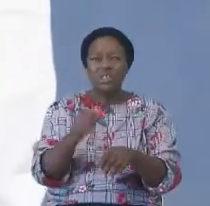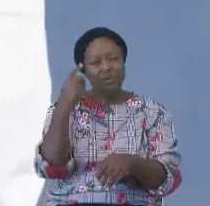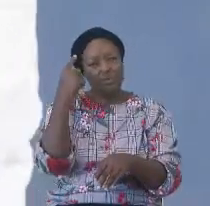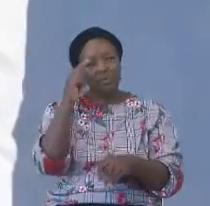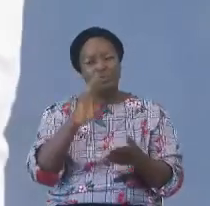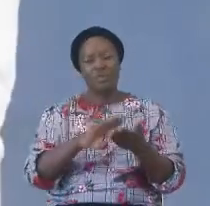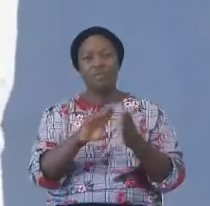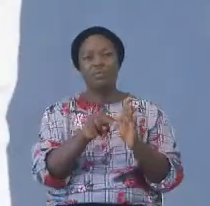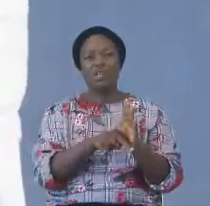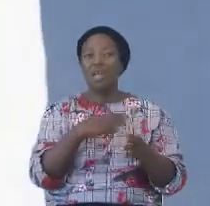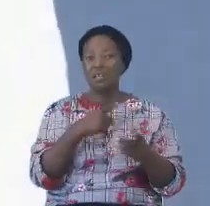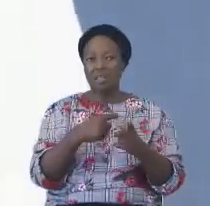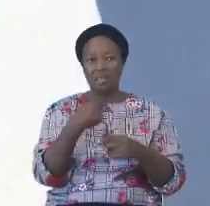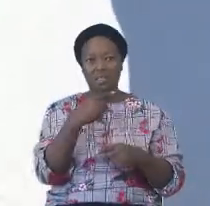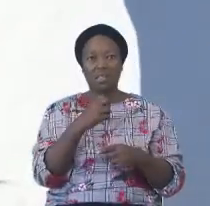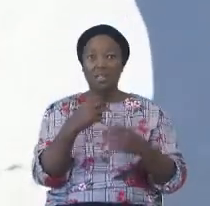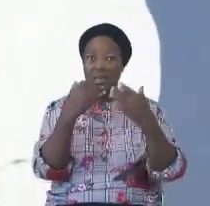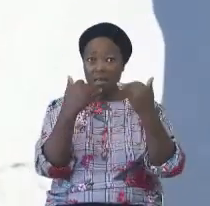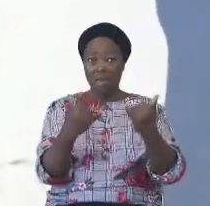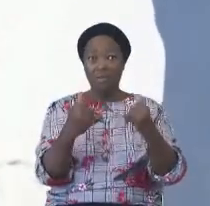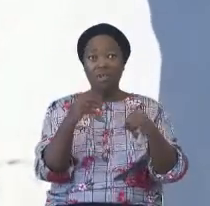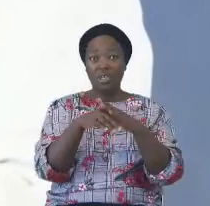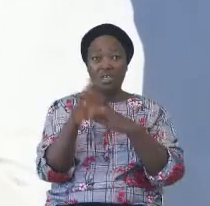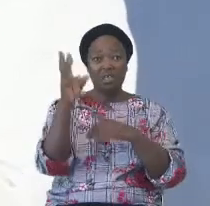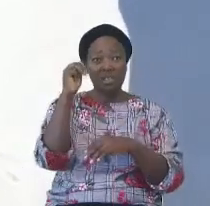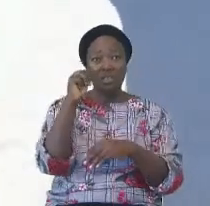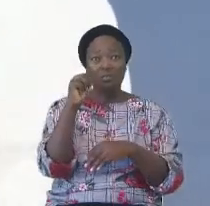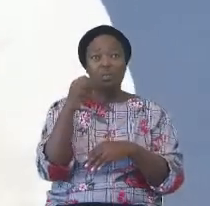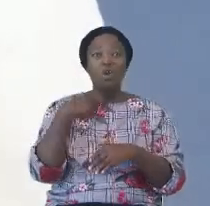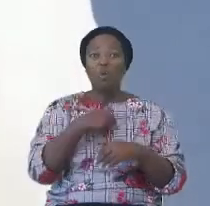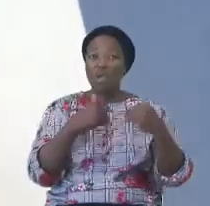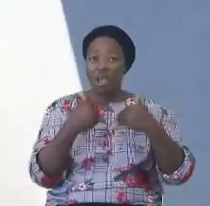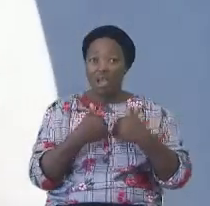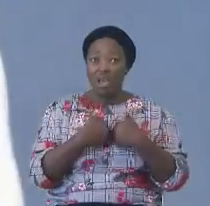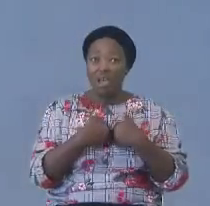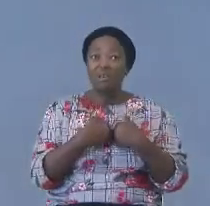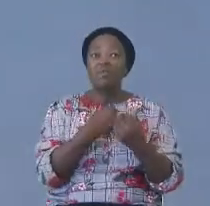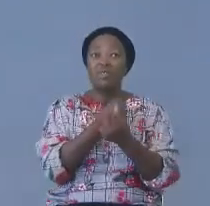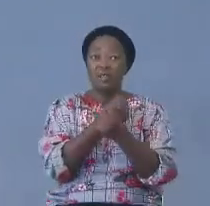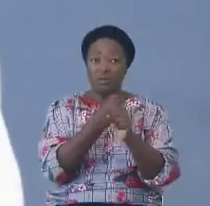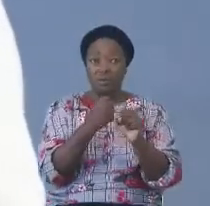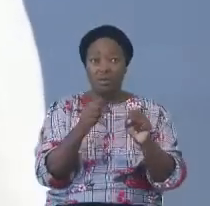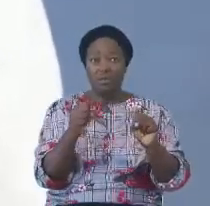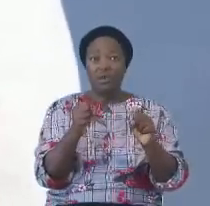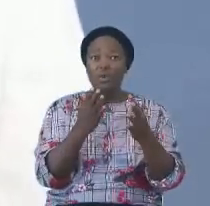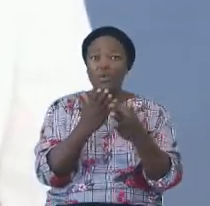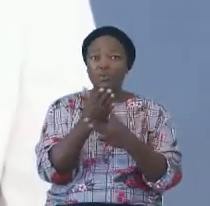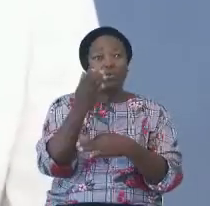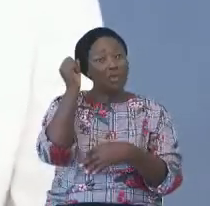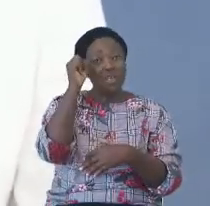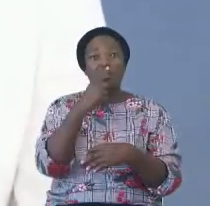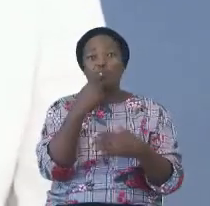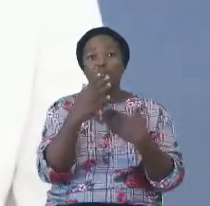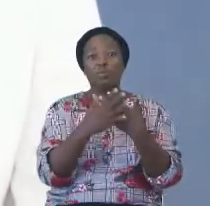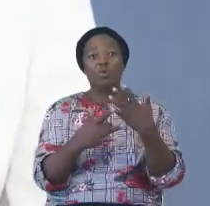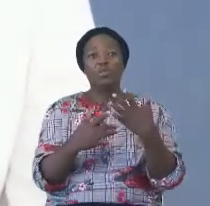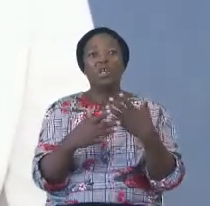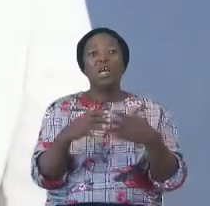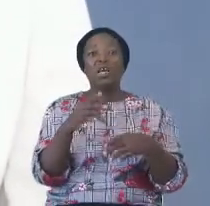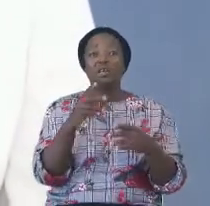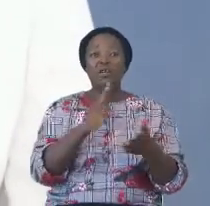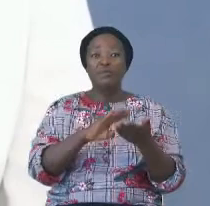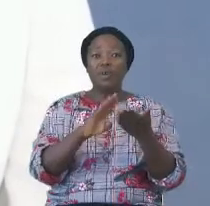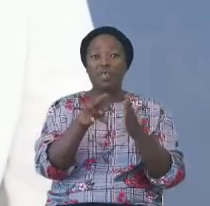forgiveness. I'm pleading for forgiveness. And then he says, now in him we